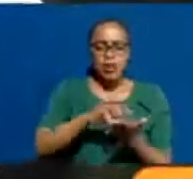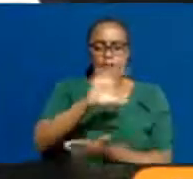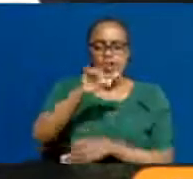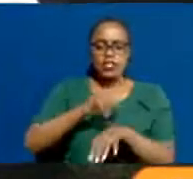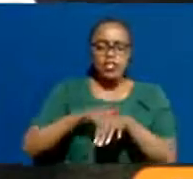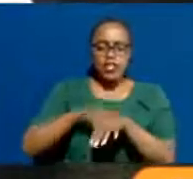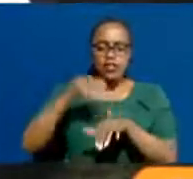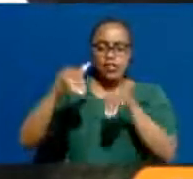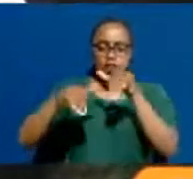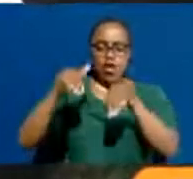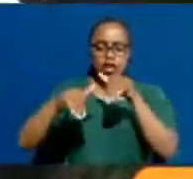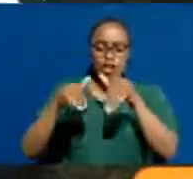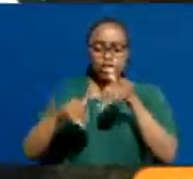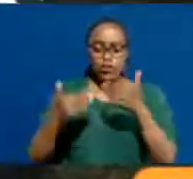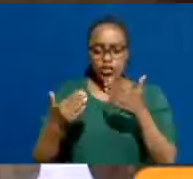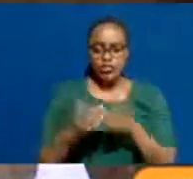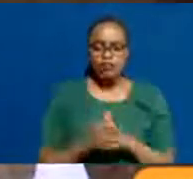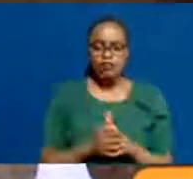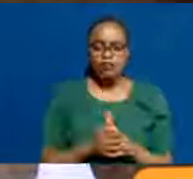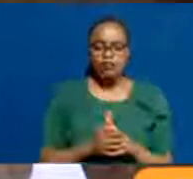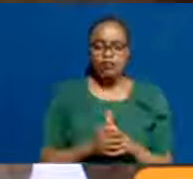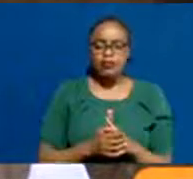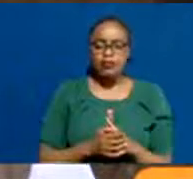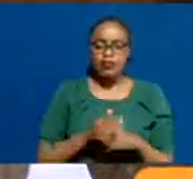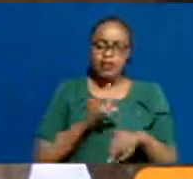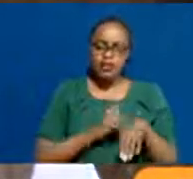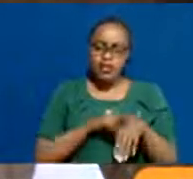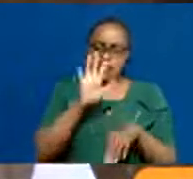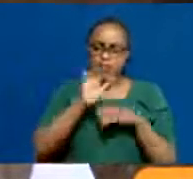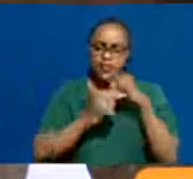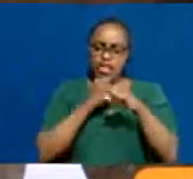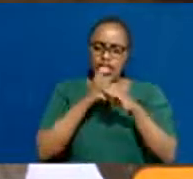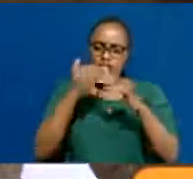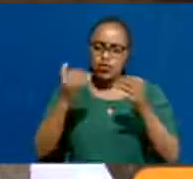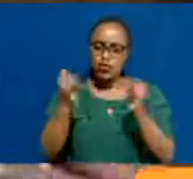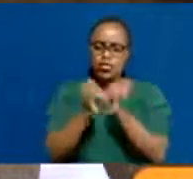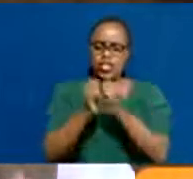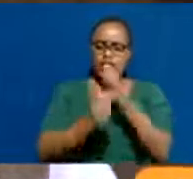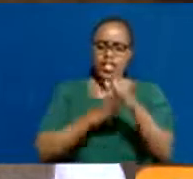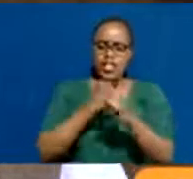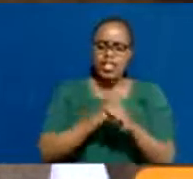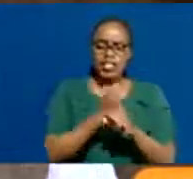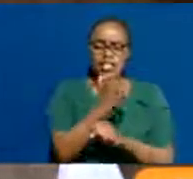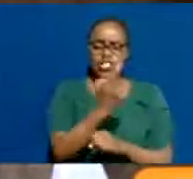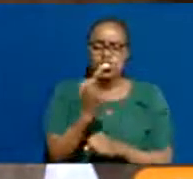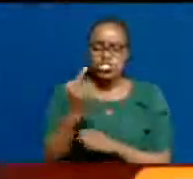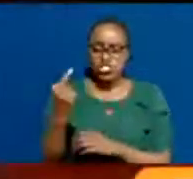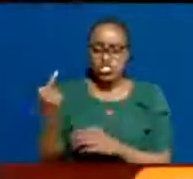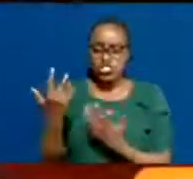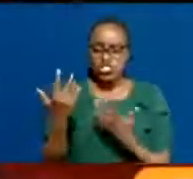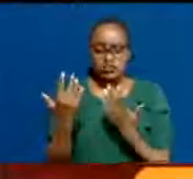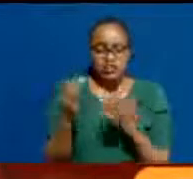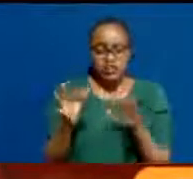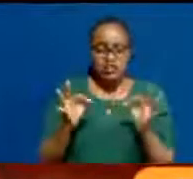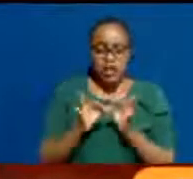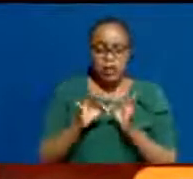the August 9th general election. Miaki kifika tano, ama kumi, at least kila boma ngombe kumeingia.